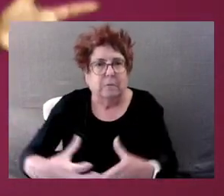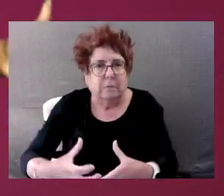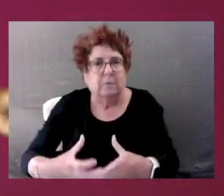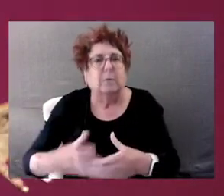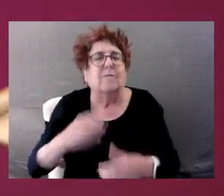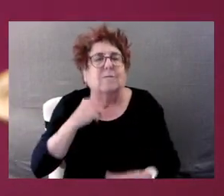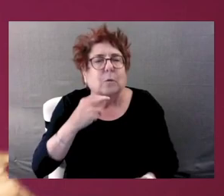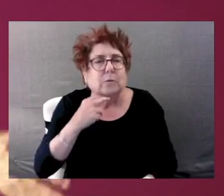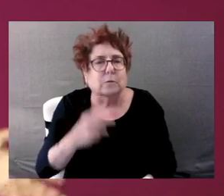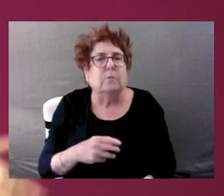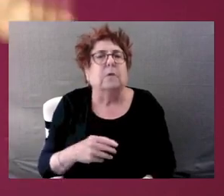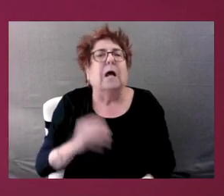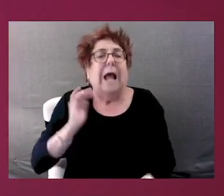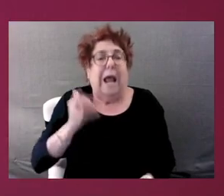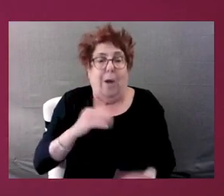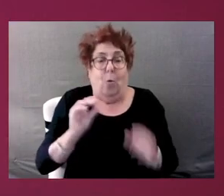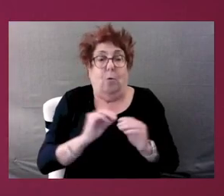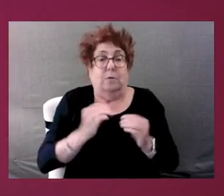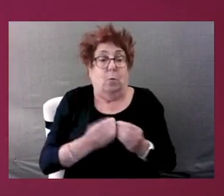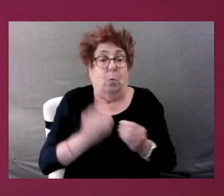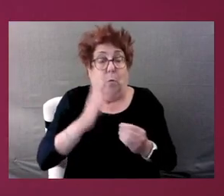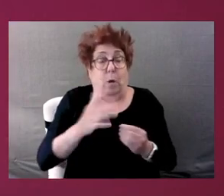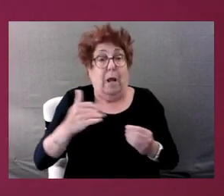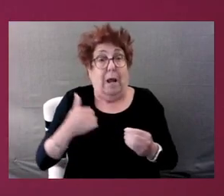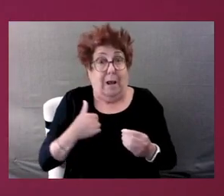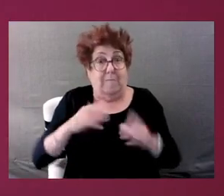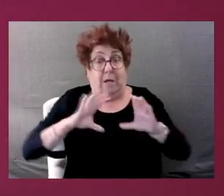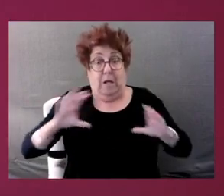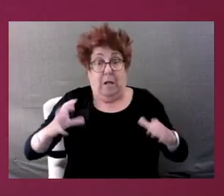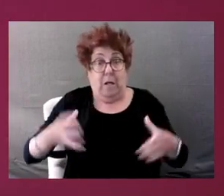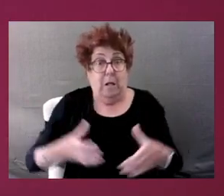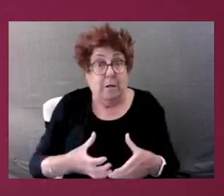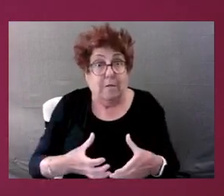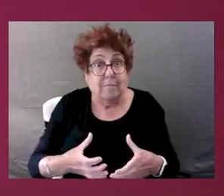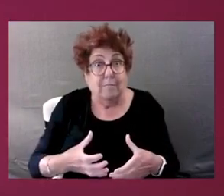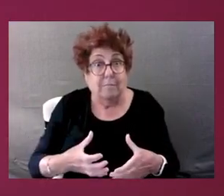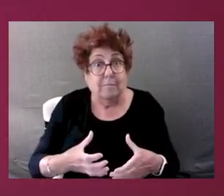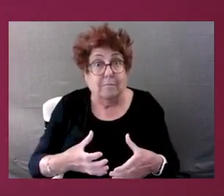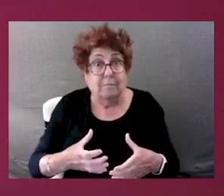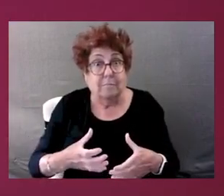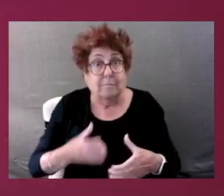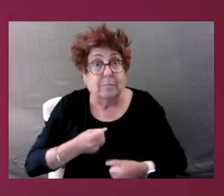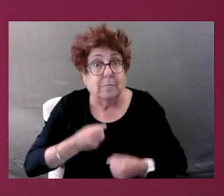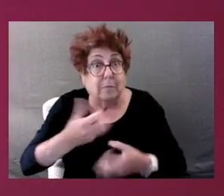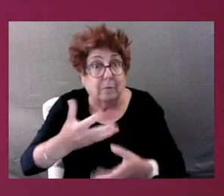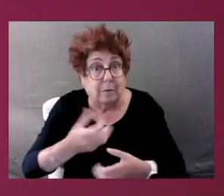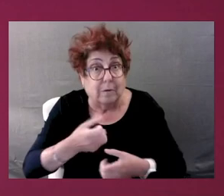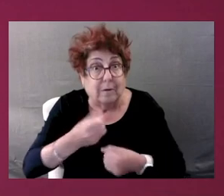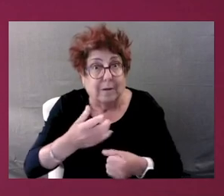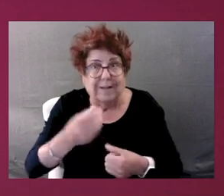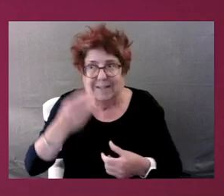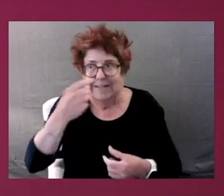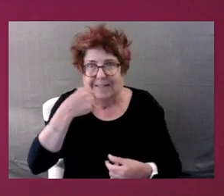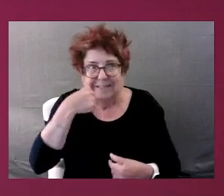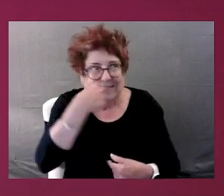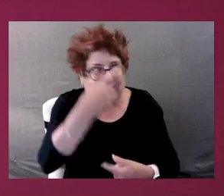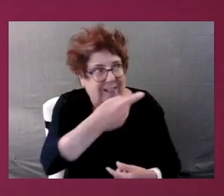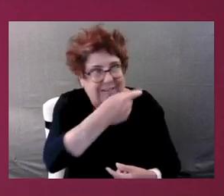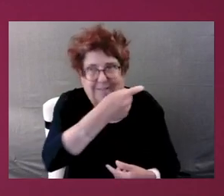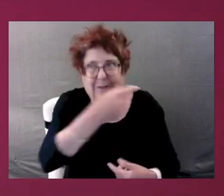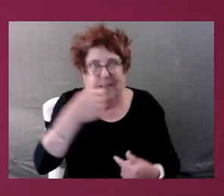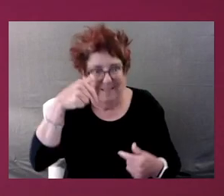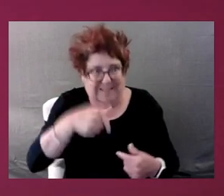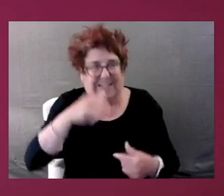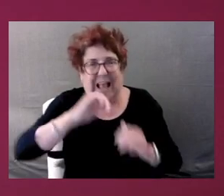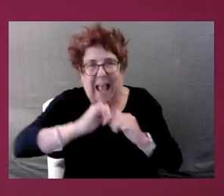represent a collective that wouldn't be, this is how bad we are, but it would say, this is who we are. that black